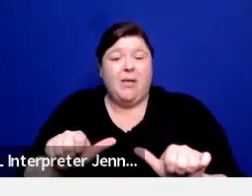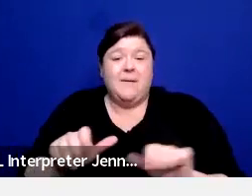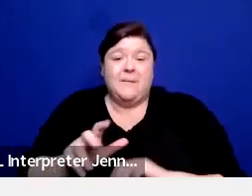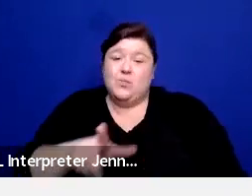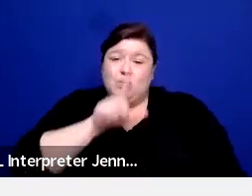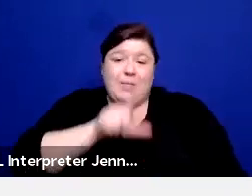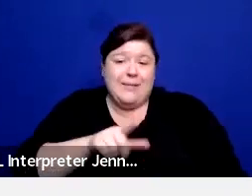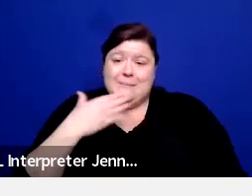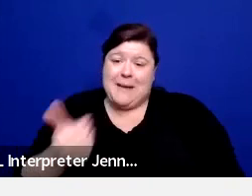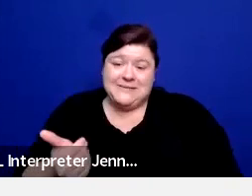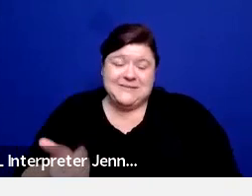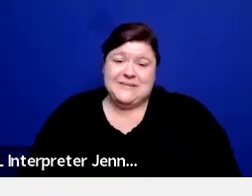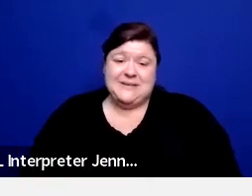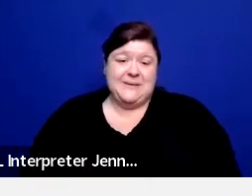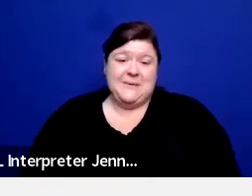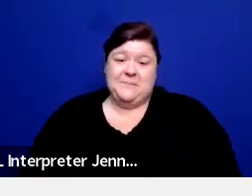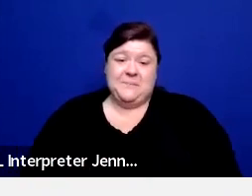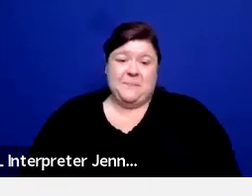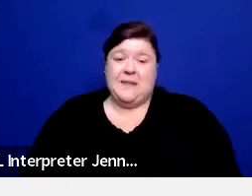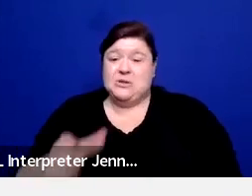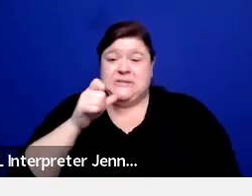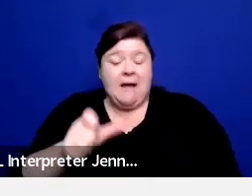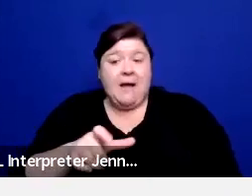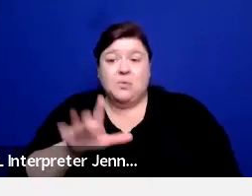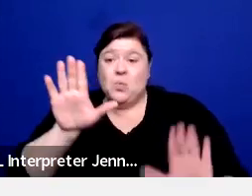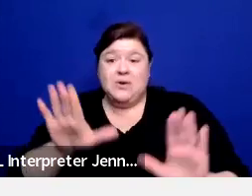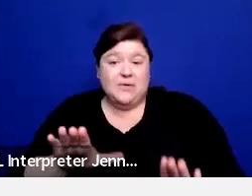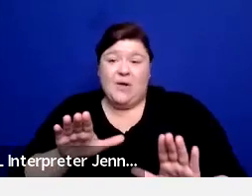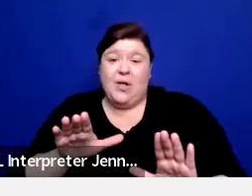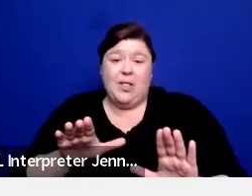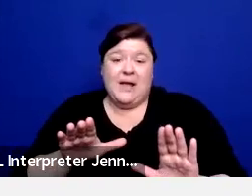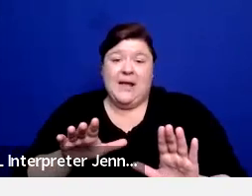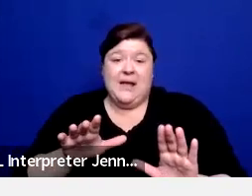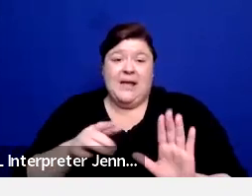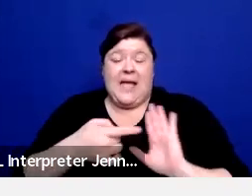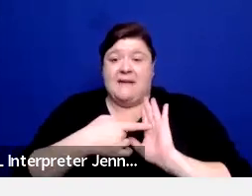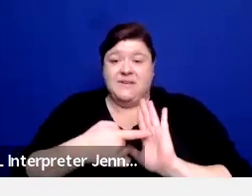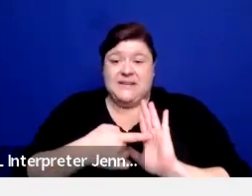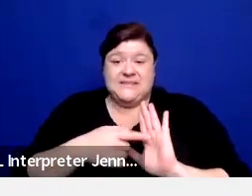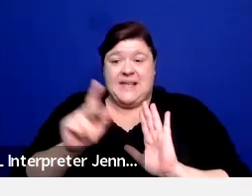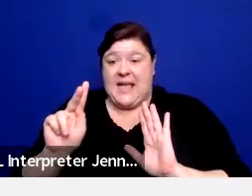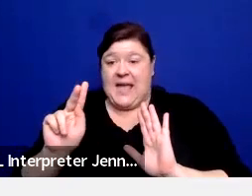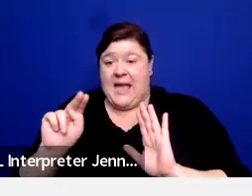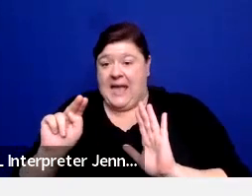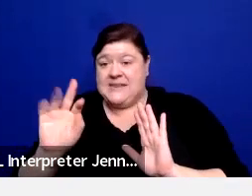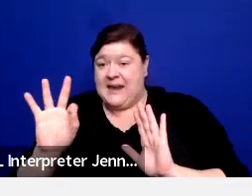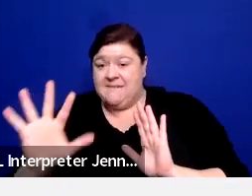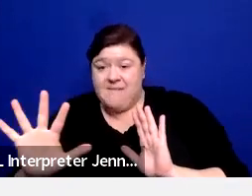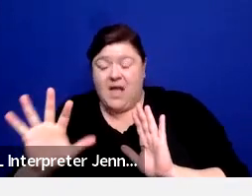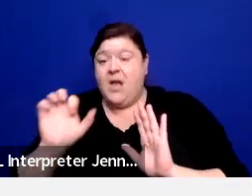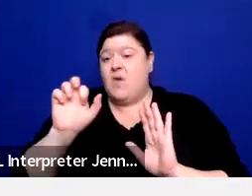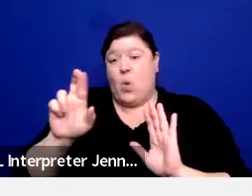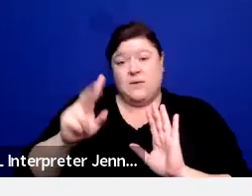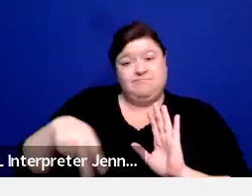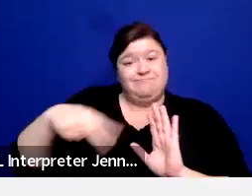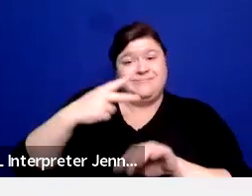the best mask. There is not great evidence that a KN95, for example, or double masking